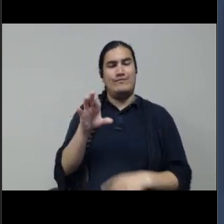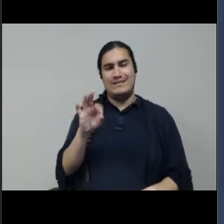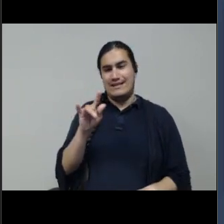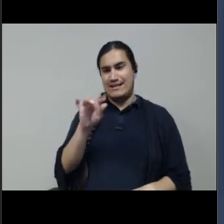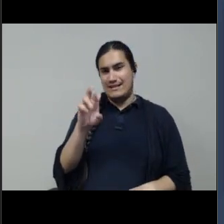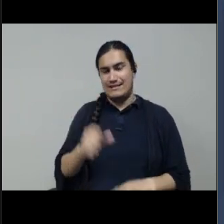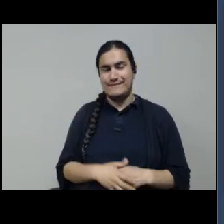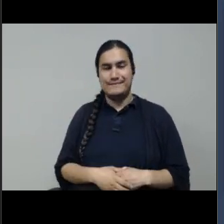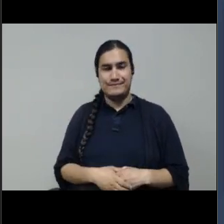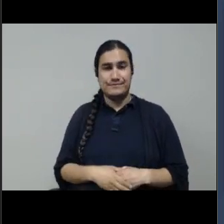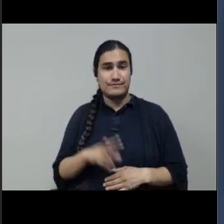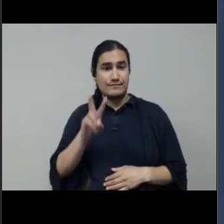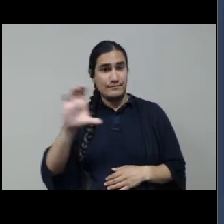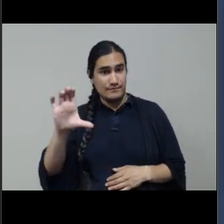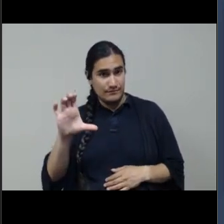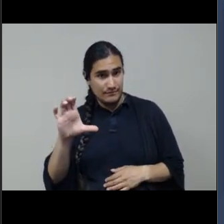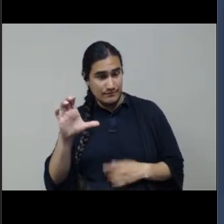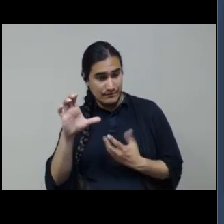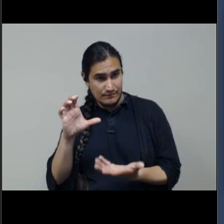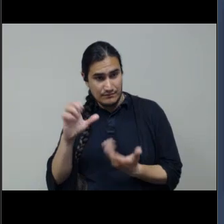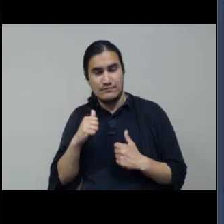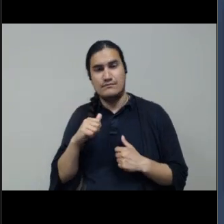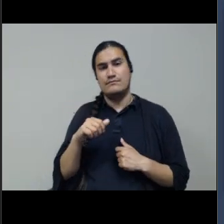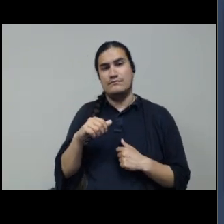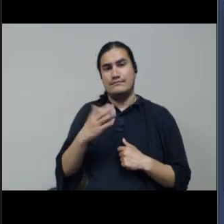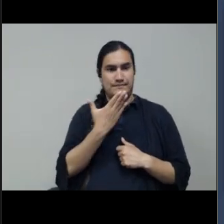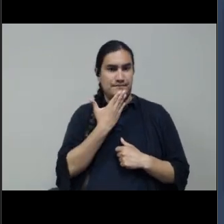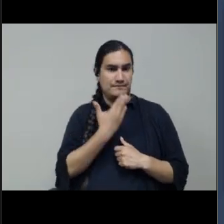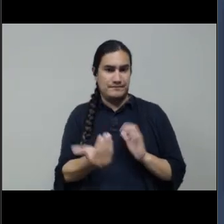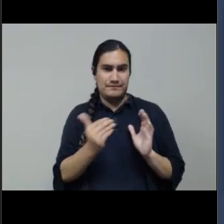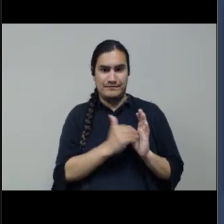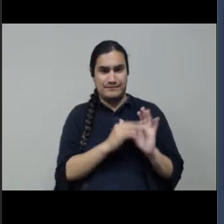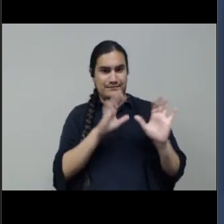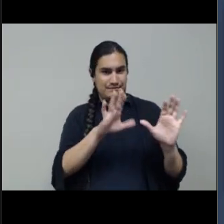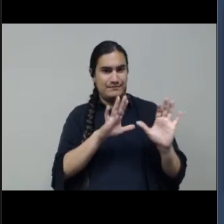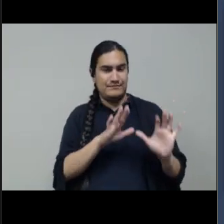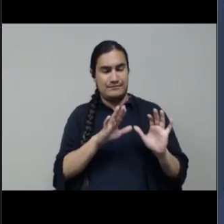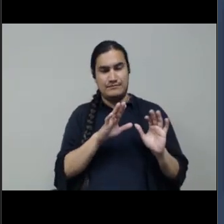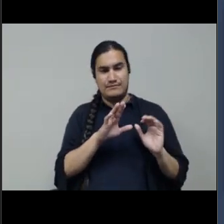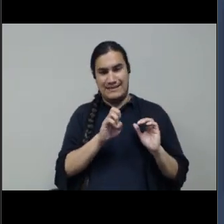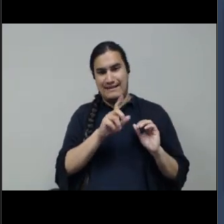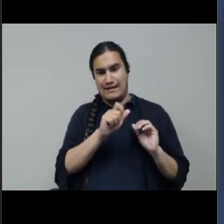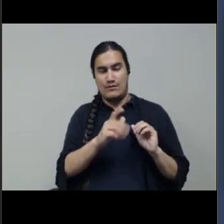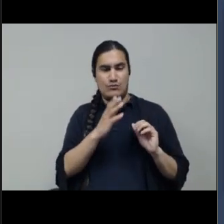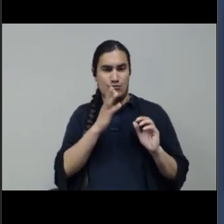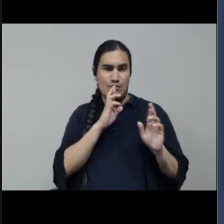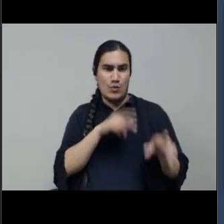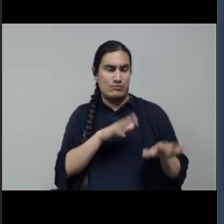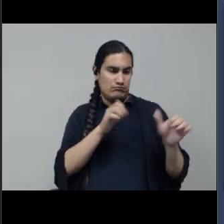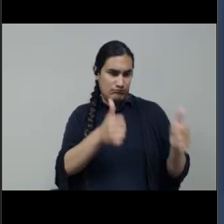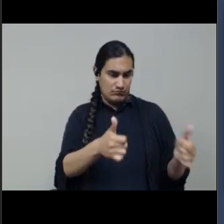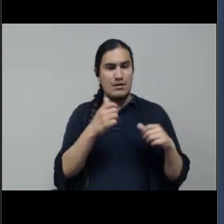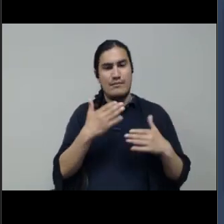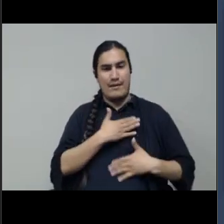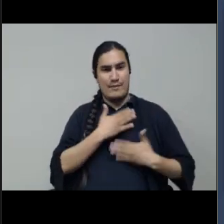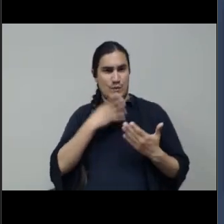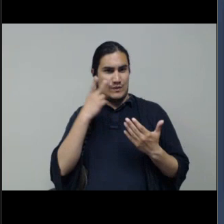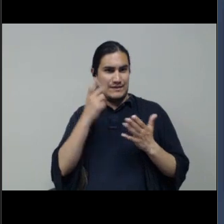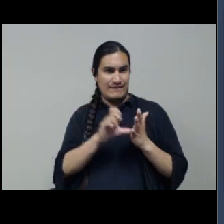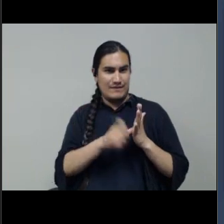Chair Gardino. Alika, thank you. Excellent report. I am just so glad to see the emphasis on air